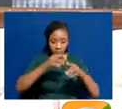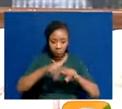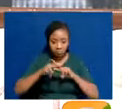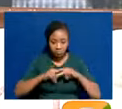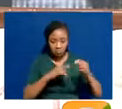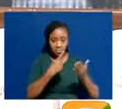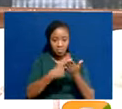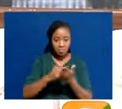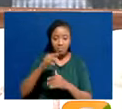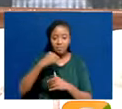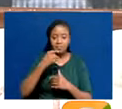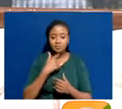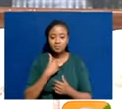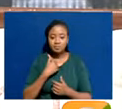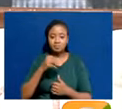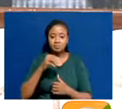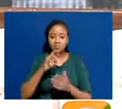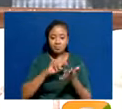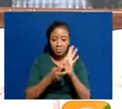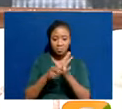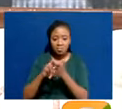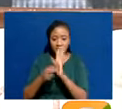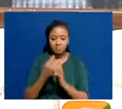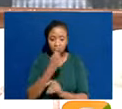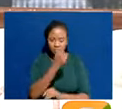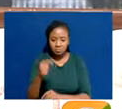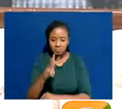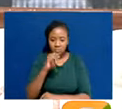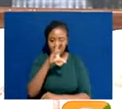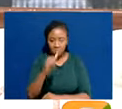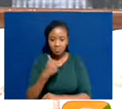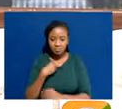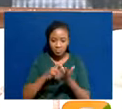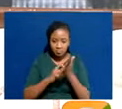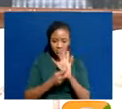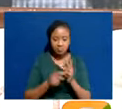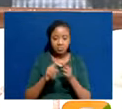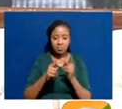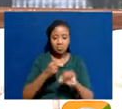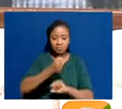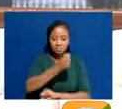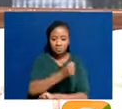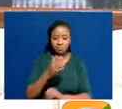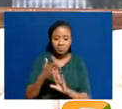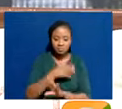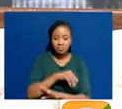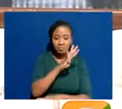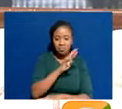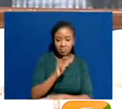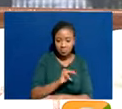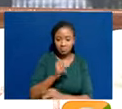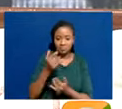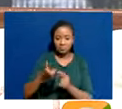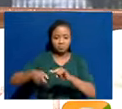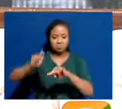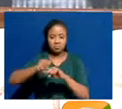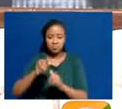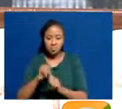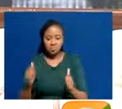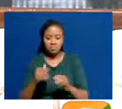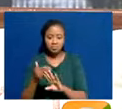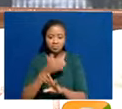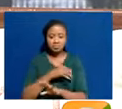has a project from the community. Bursaries were 4 million shillings. I moved it up. From